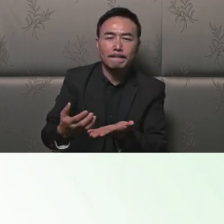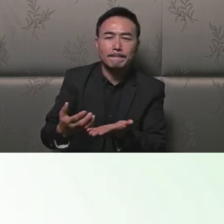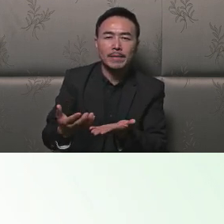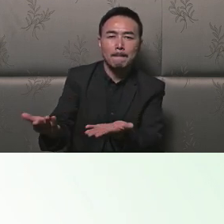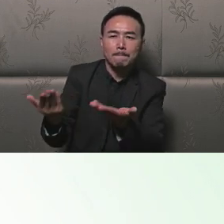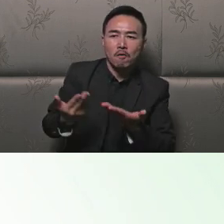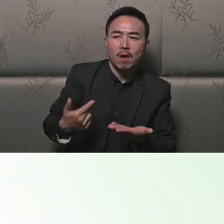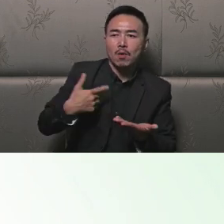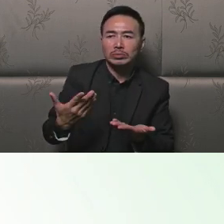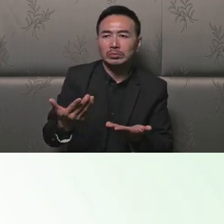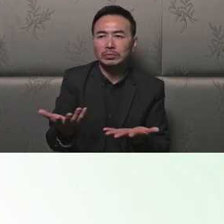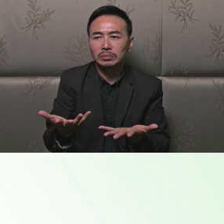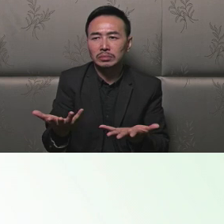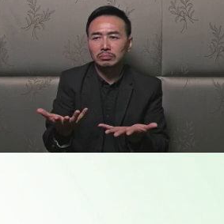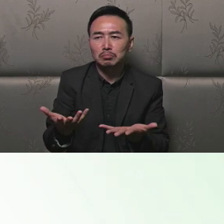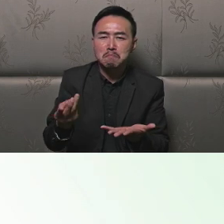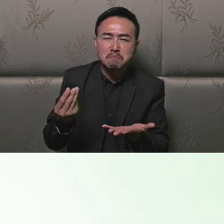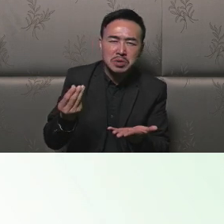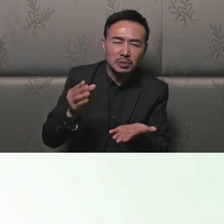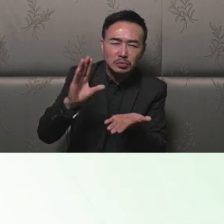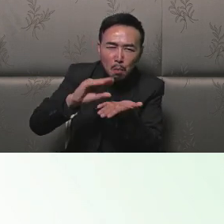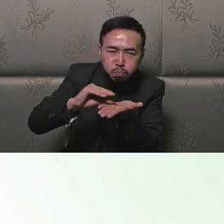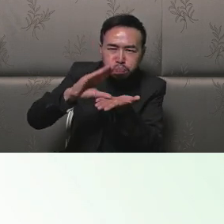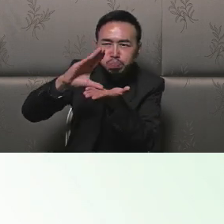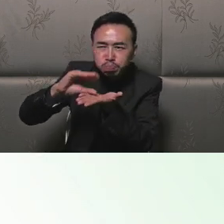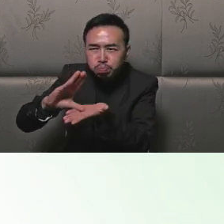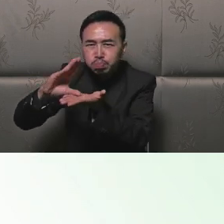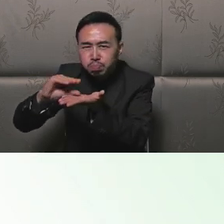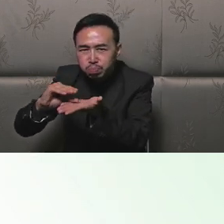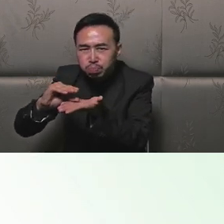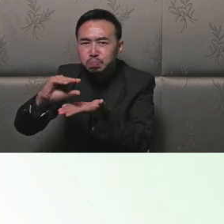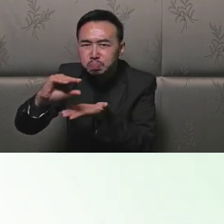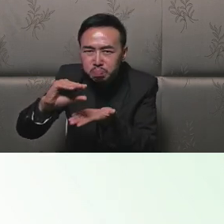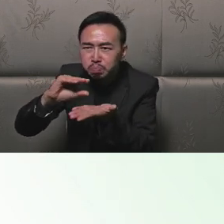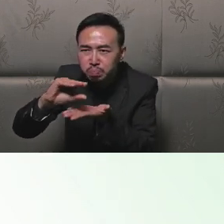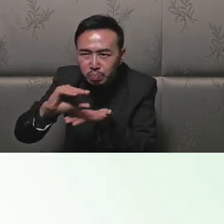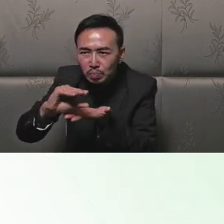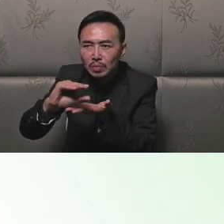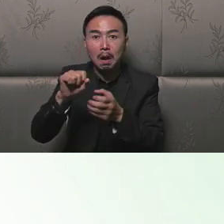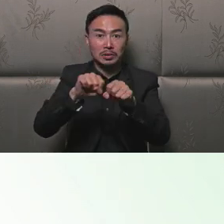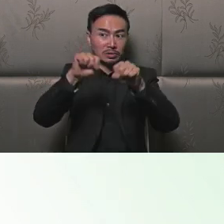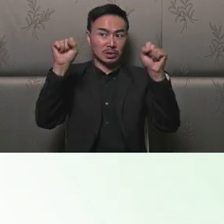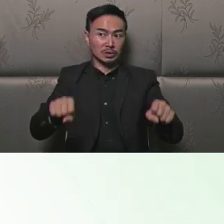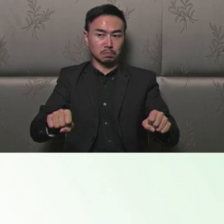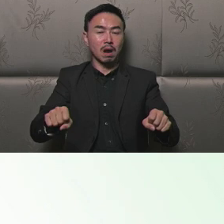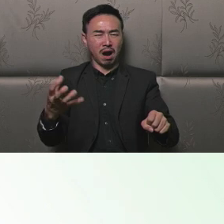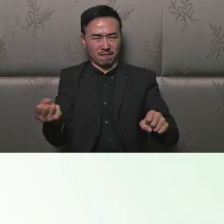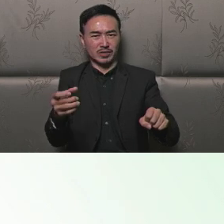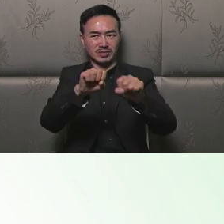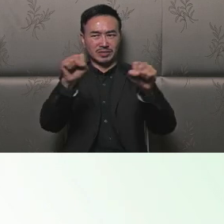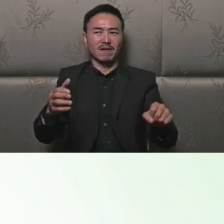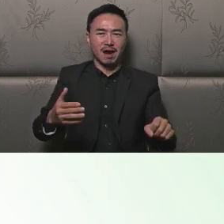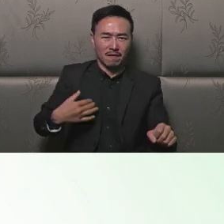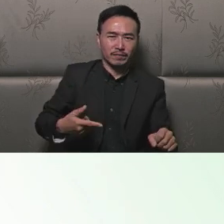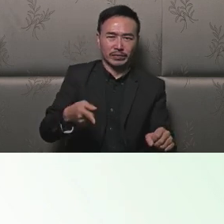that, we have quite a few systems in place. With the Philippines is actually one example where they actually